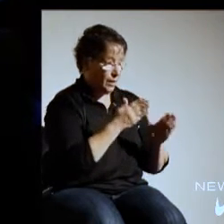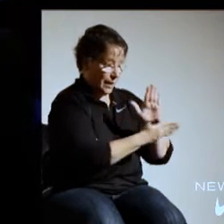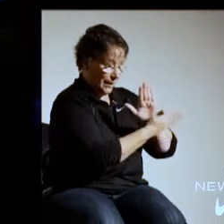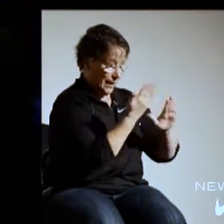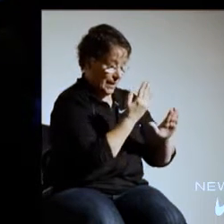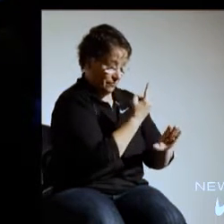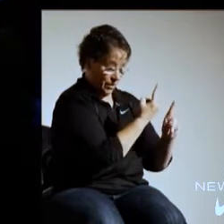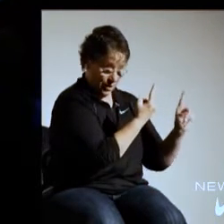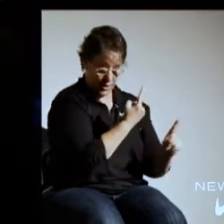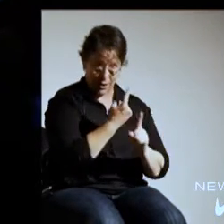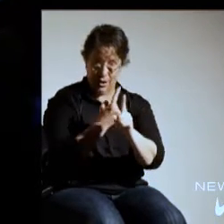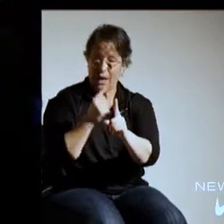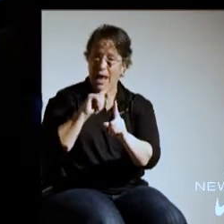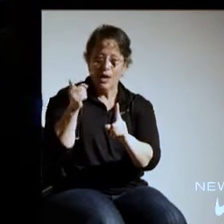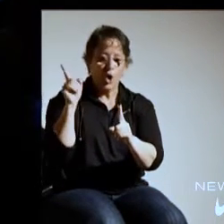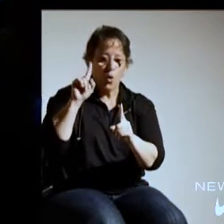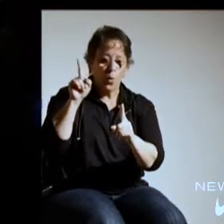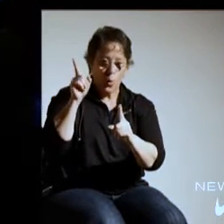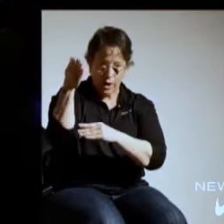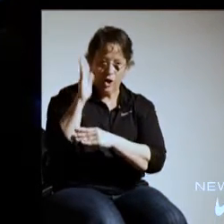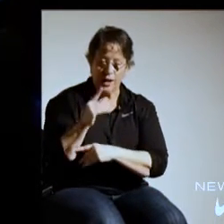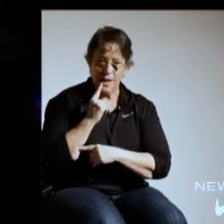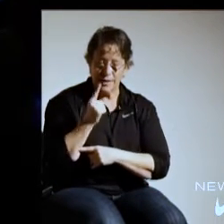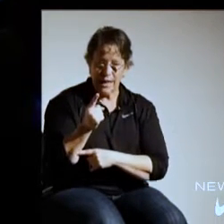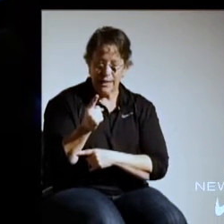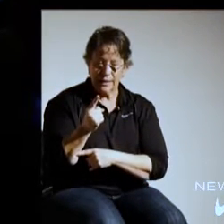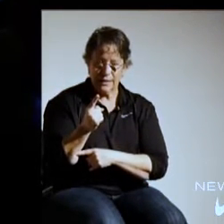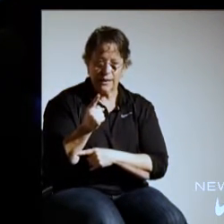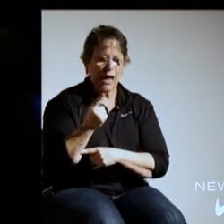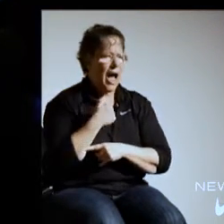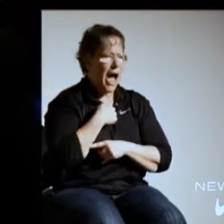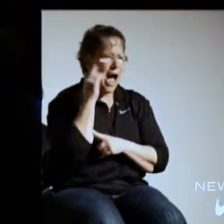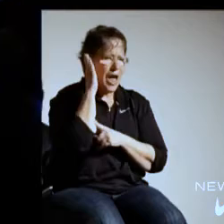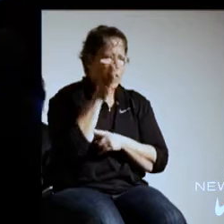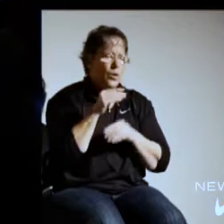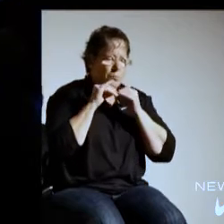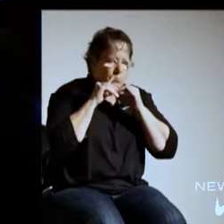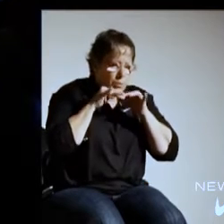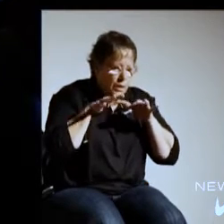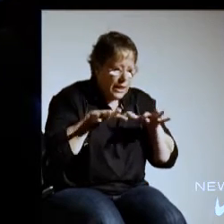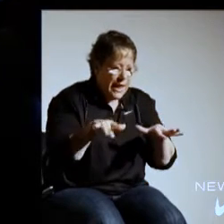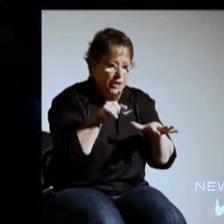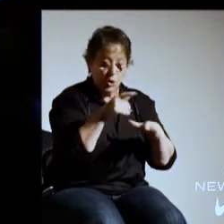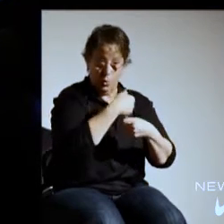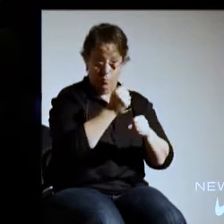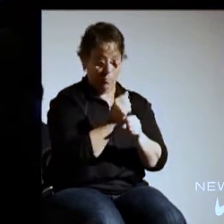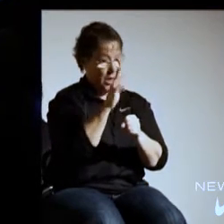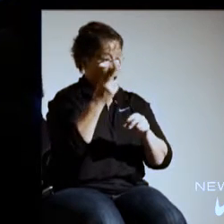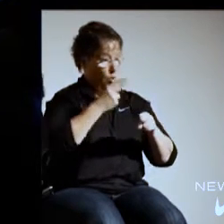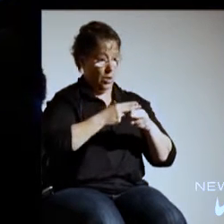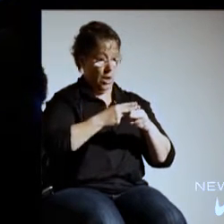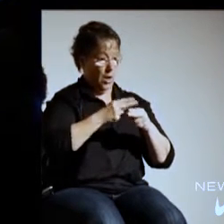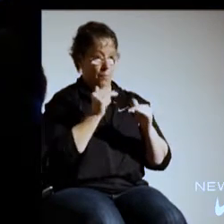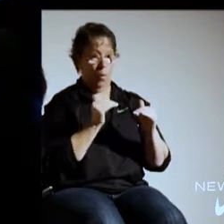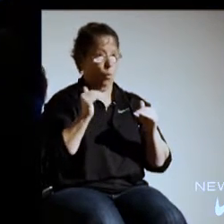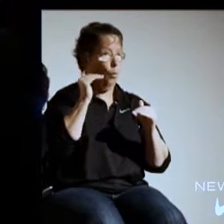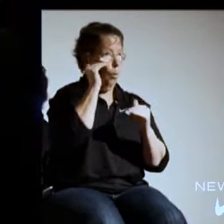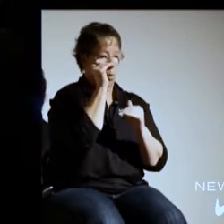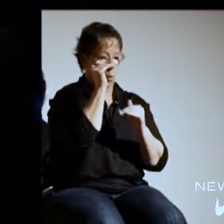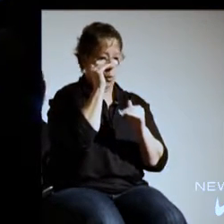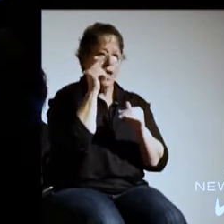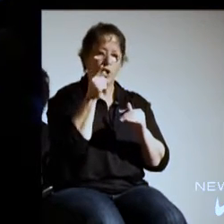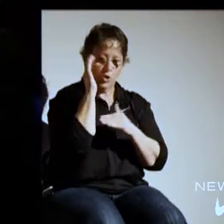make you into a great nation and I will bless you. I will make your name great and you will be